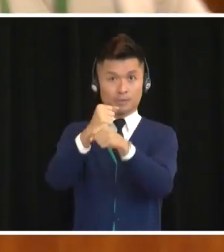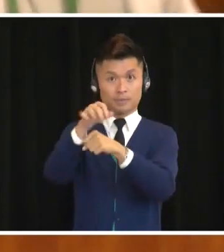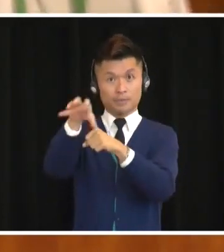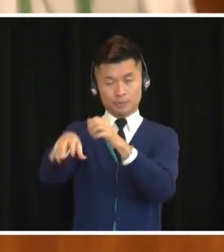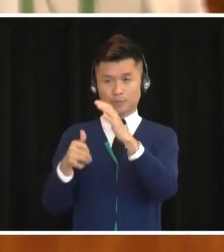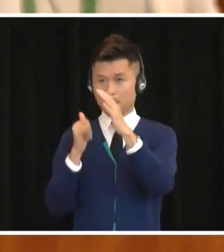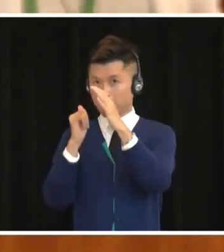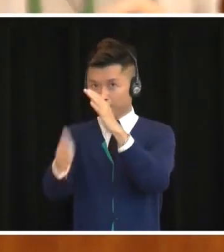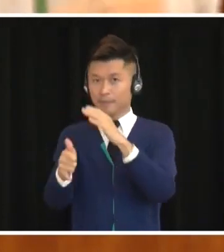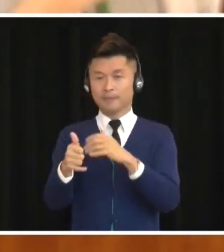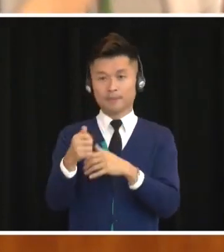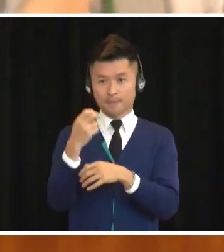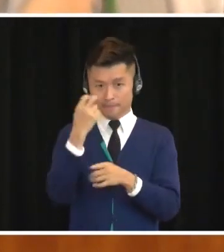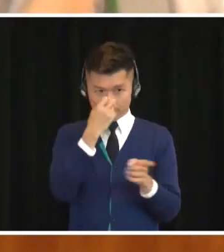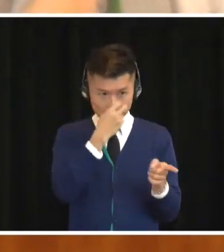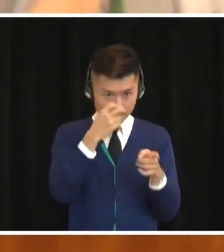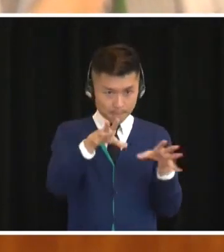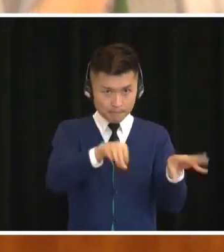opinions.